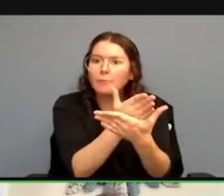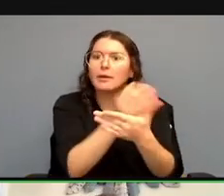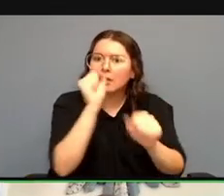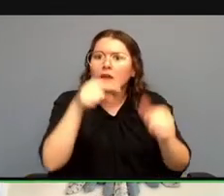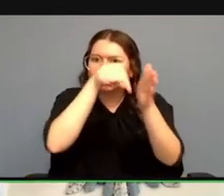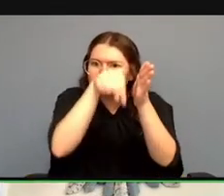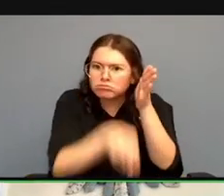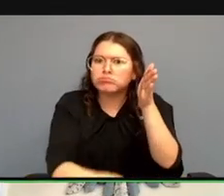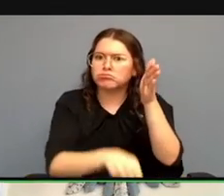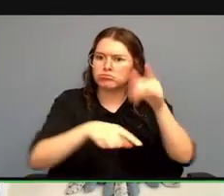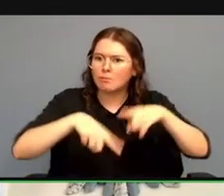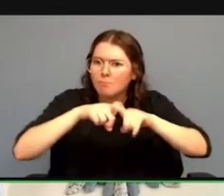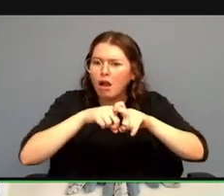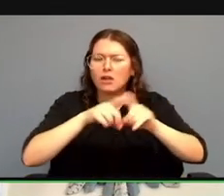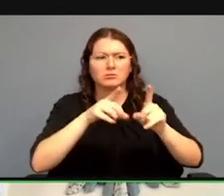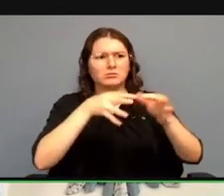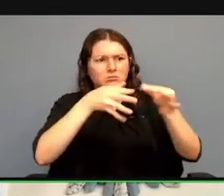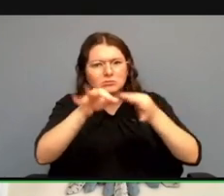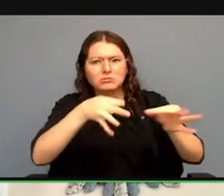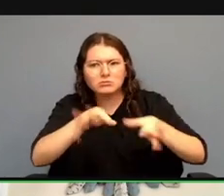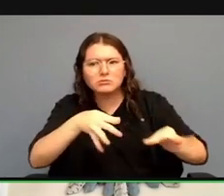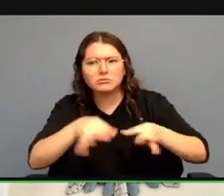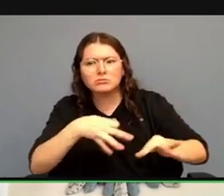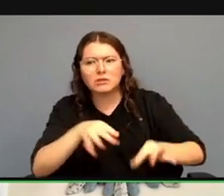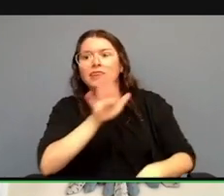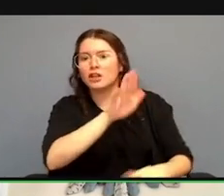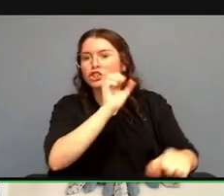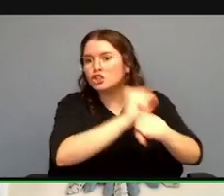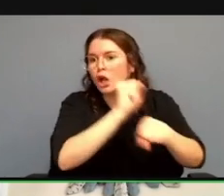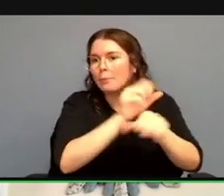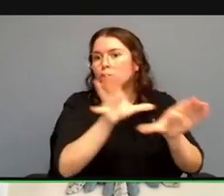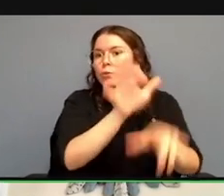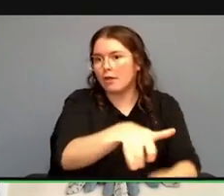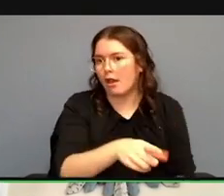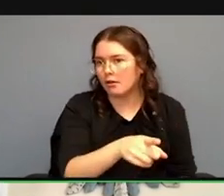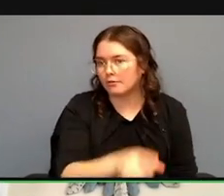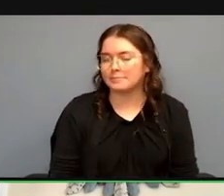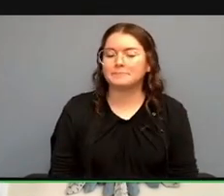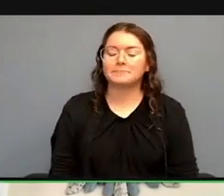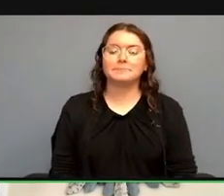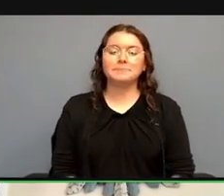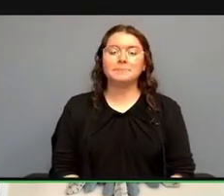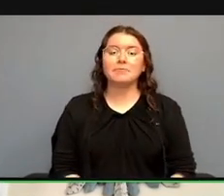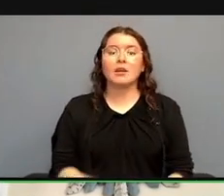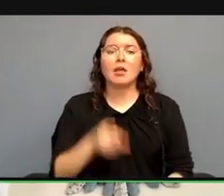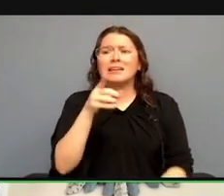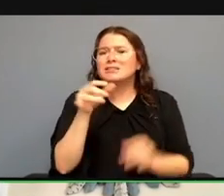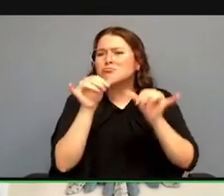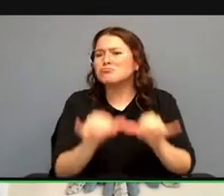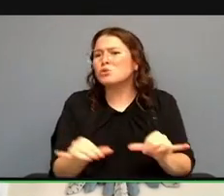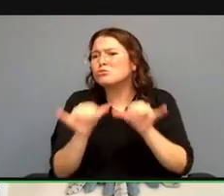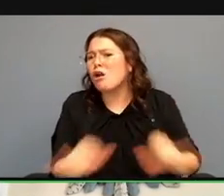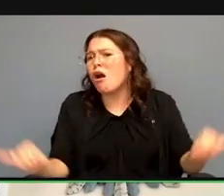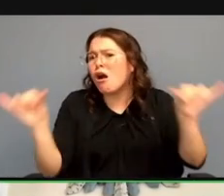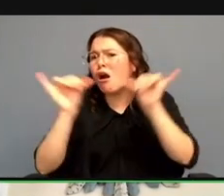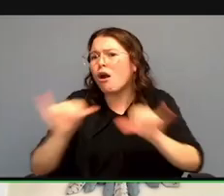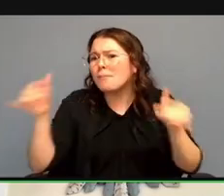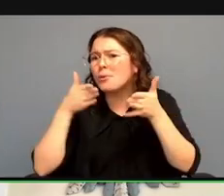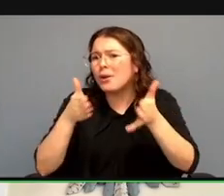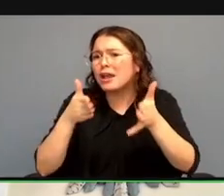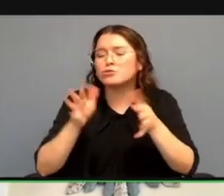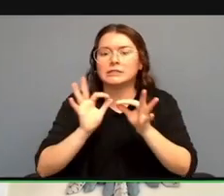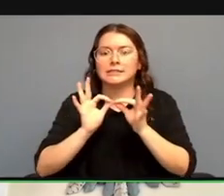job. But this is an example of the most common ways that we